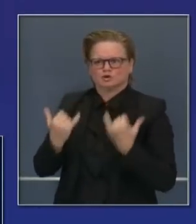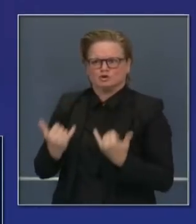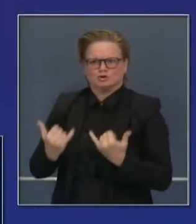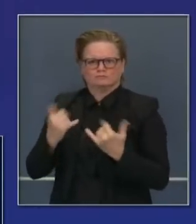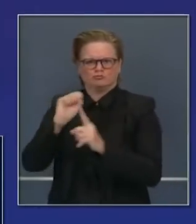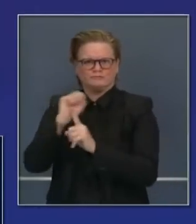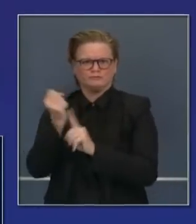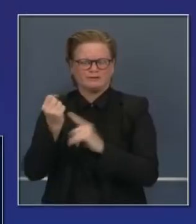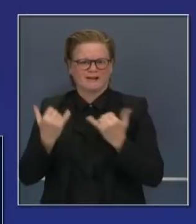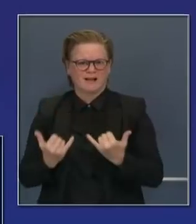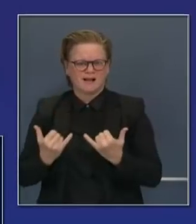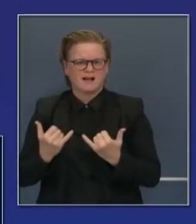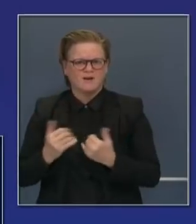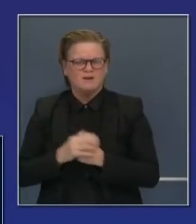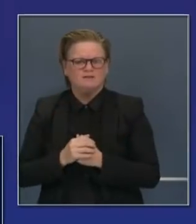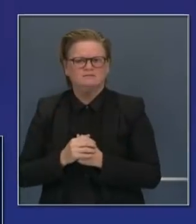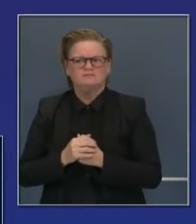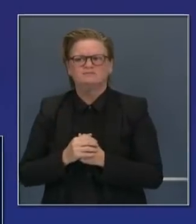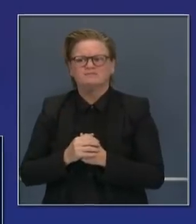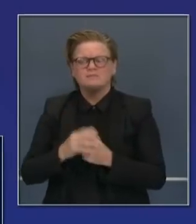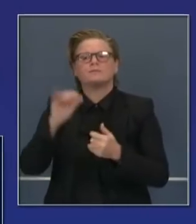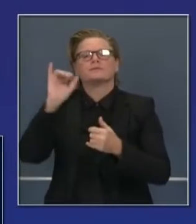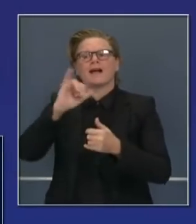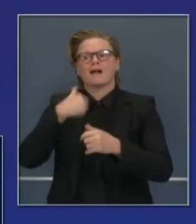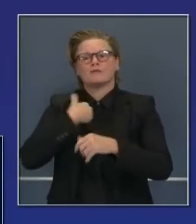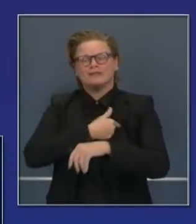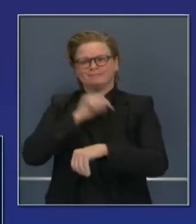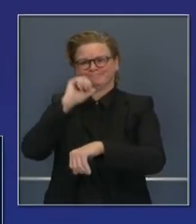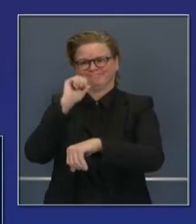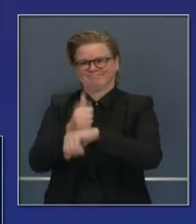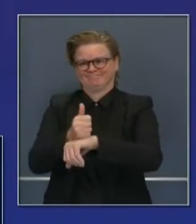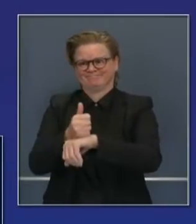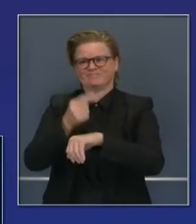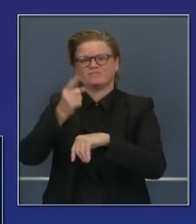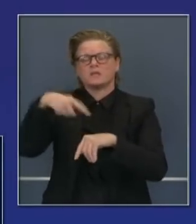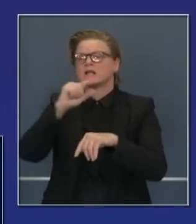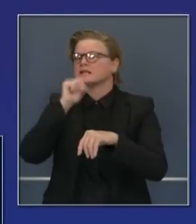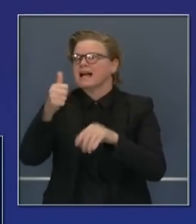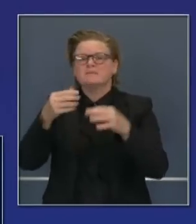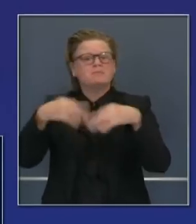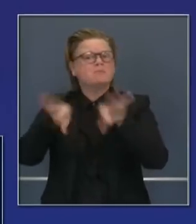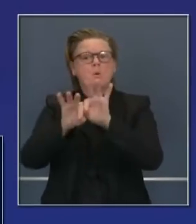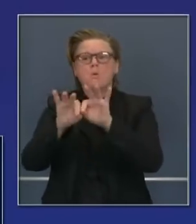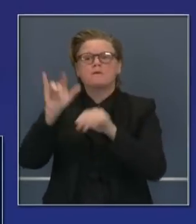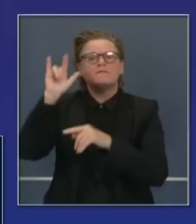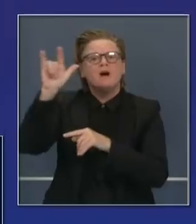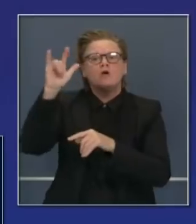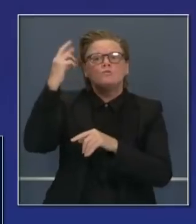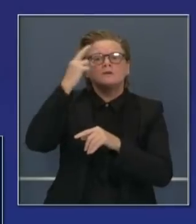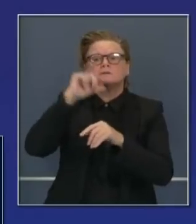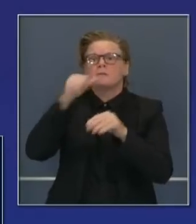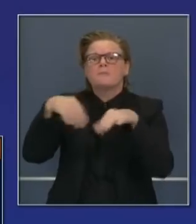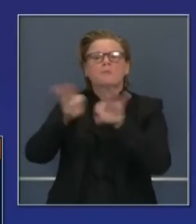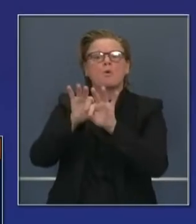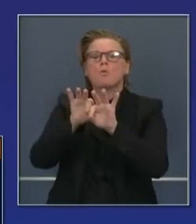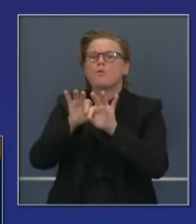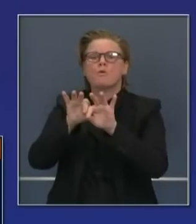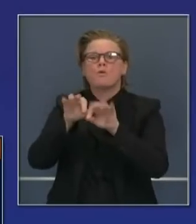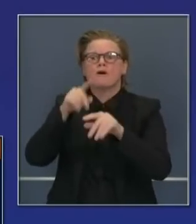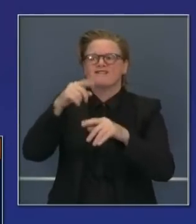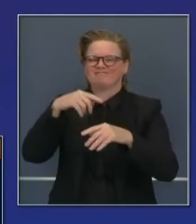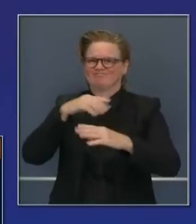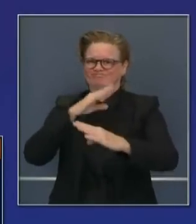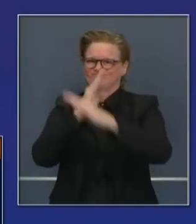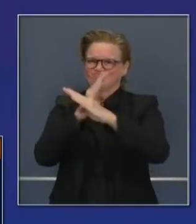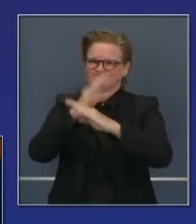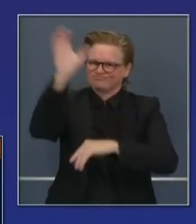a framework where all non-essential travel is as well temporarily restricted statewide. Here's what we